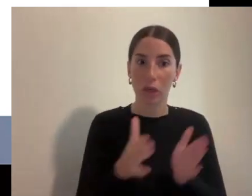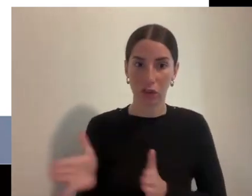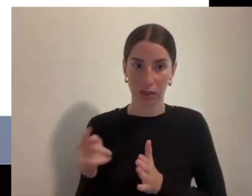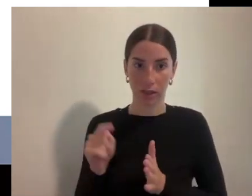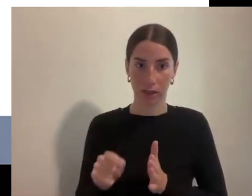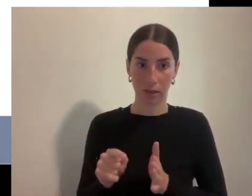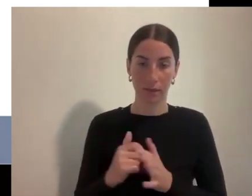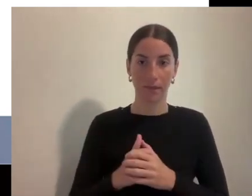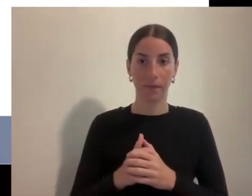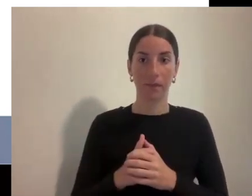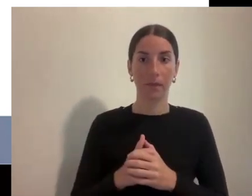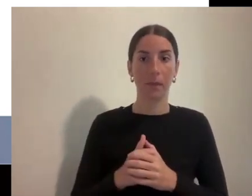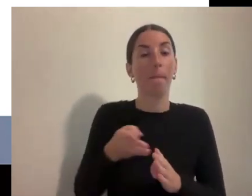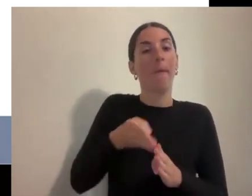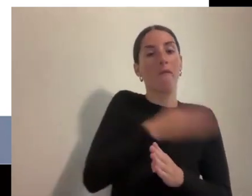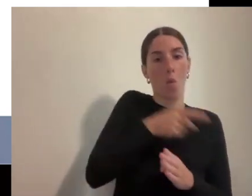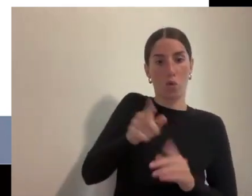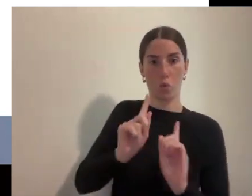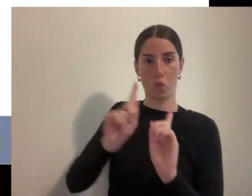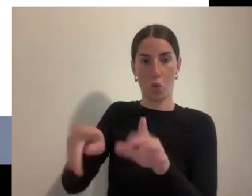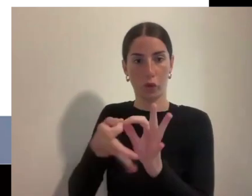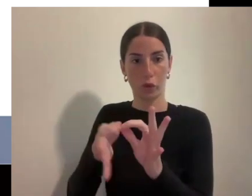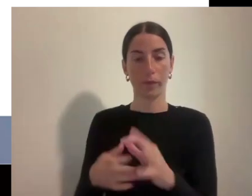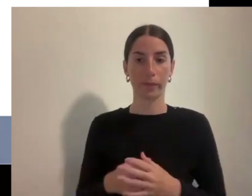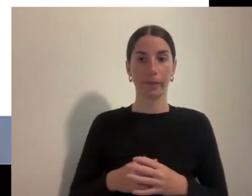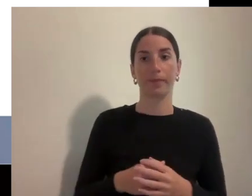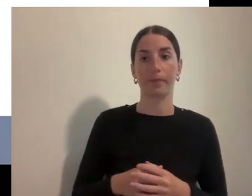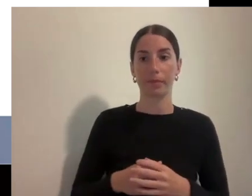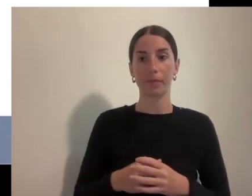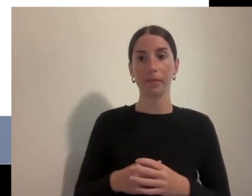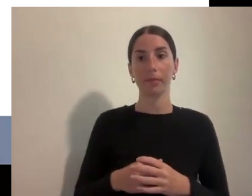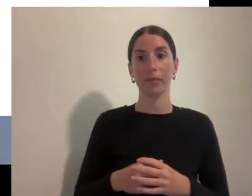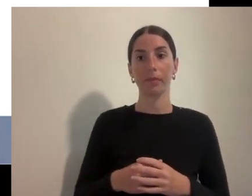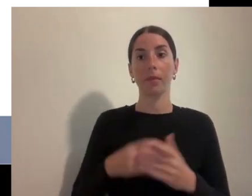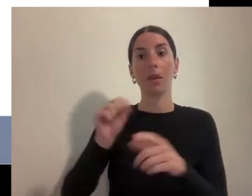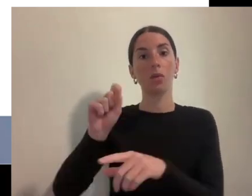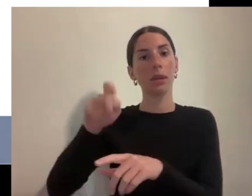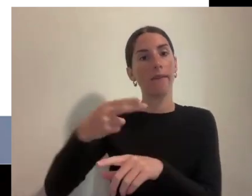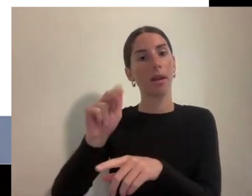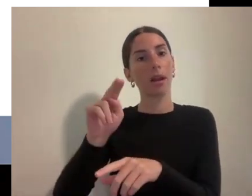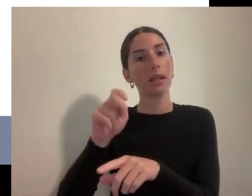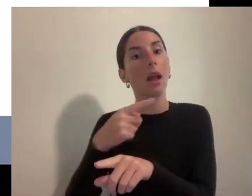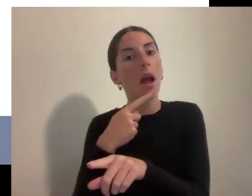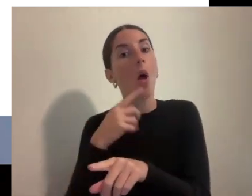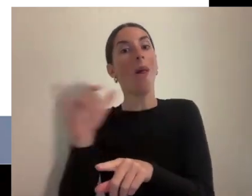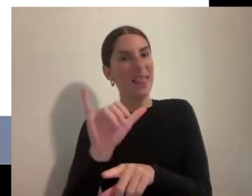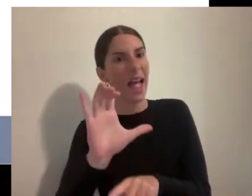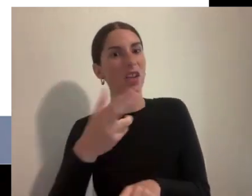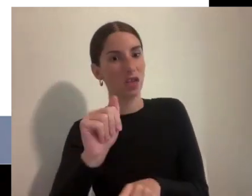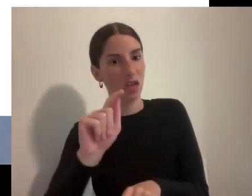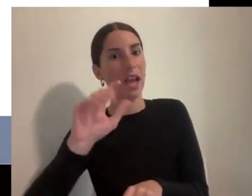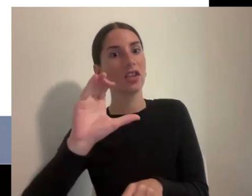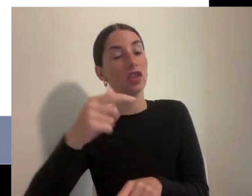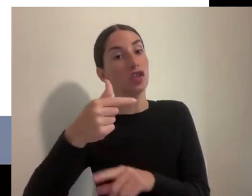go and interpret. And yes, so Stephanie says, oh, so like ChatGPT. Yes,